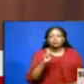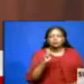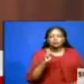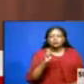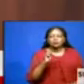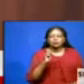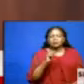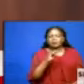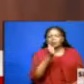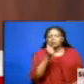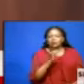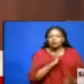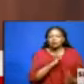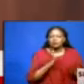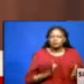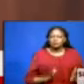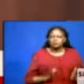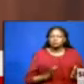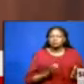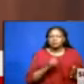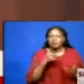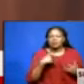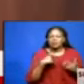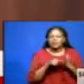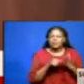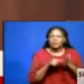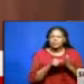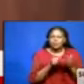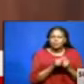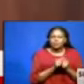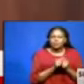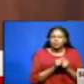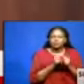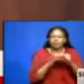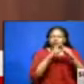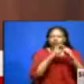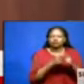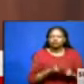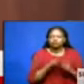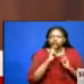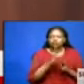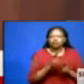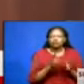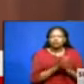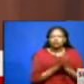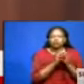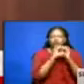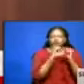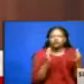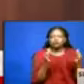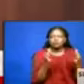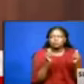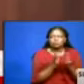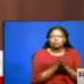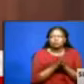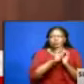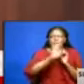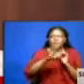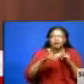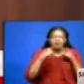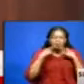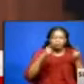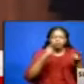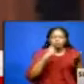Maybe the other commissioner, one had an issue with the depilation of results, and we resolved it, and they went back and announced the